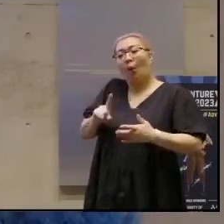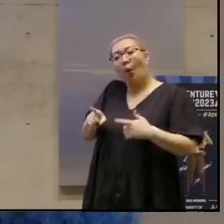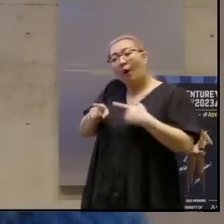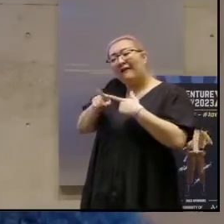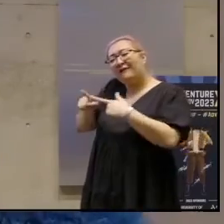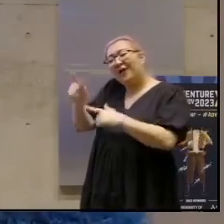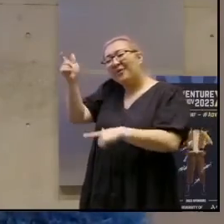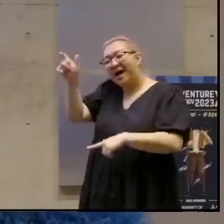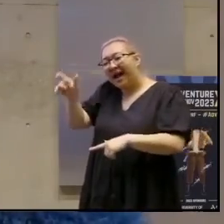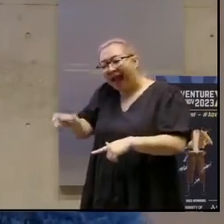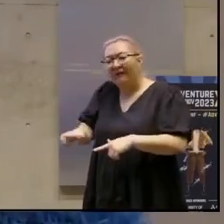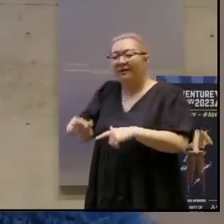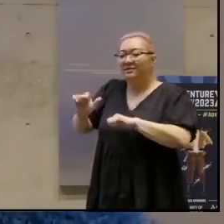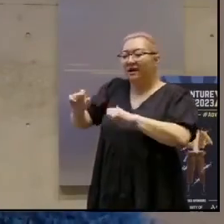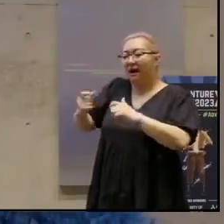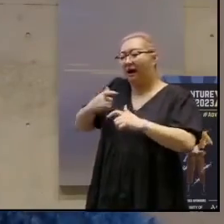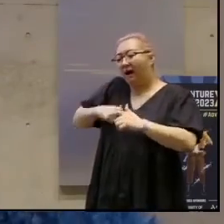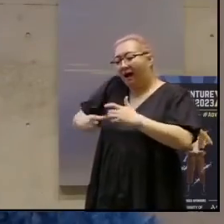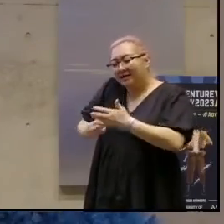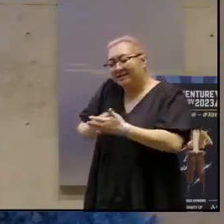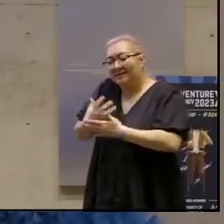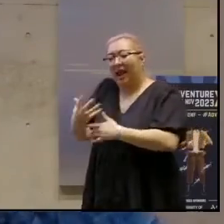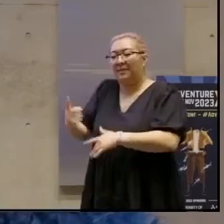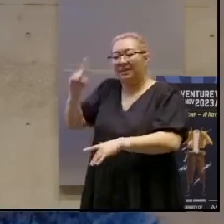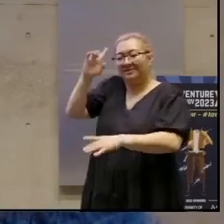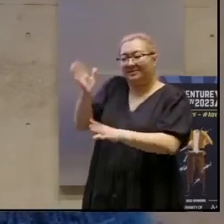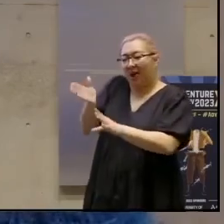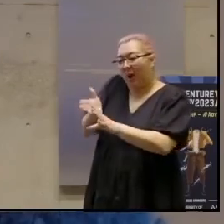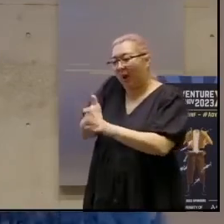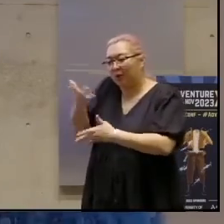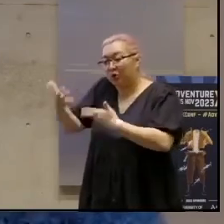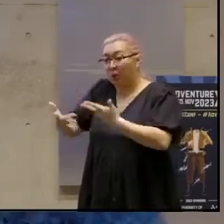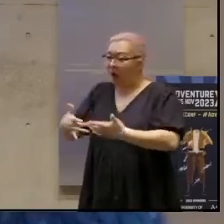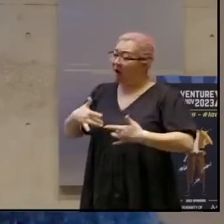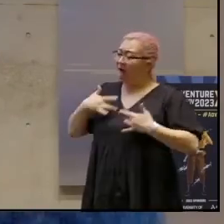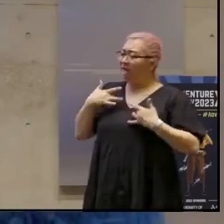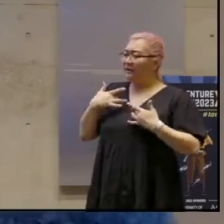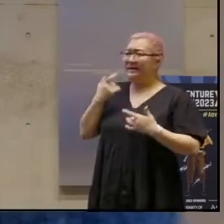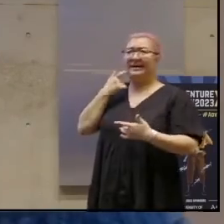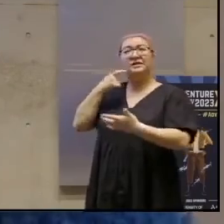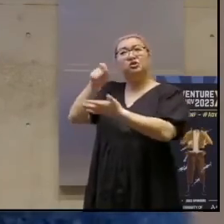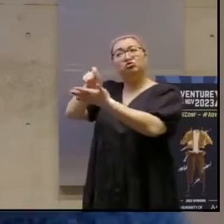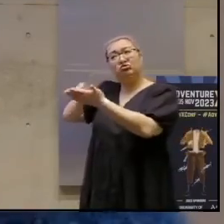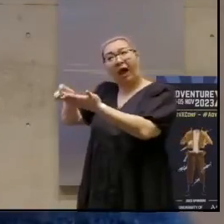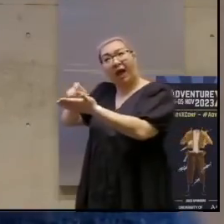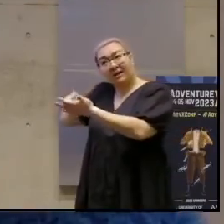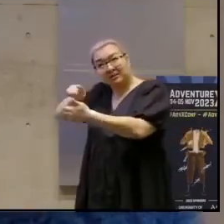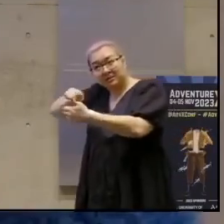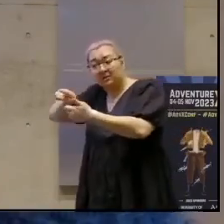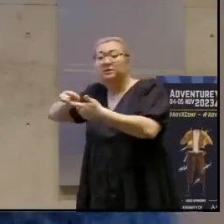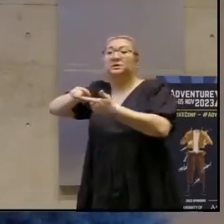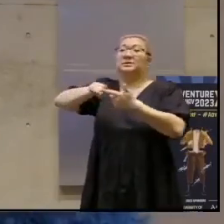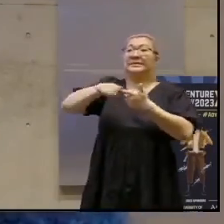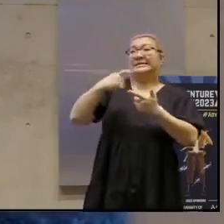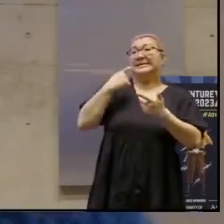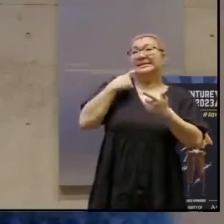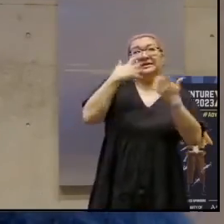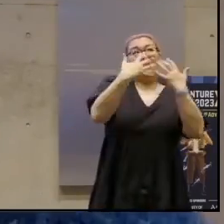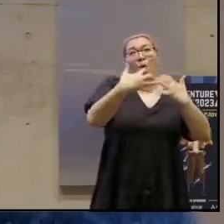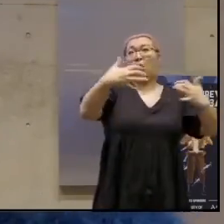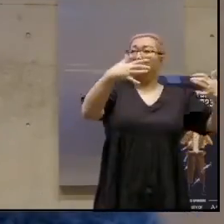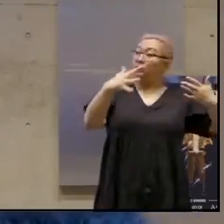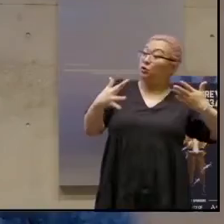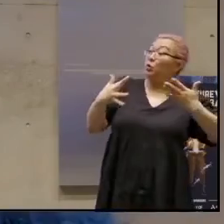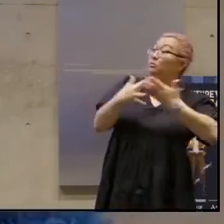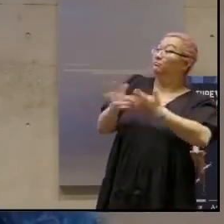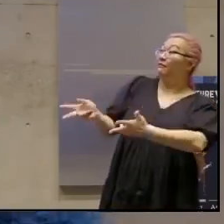character development. I also think that kind of story is easier for an audience to get it. So do you have any advice